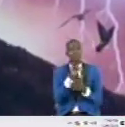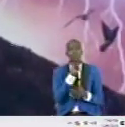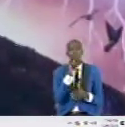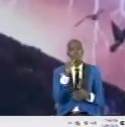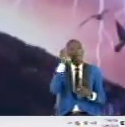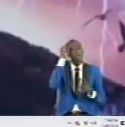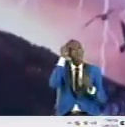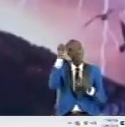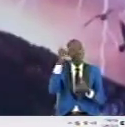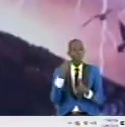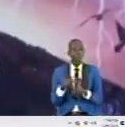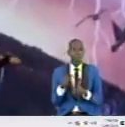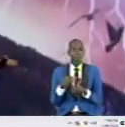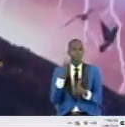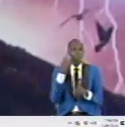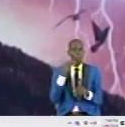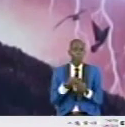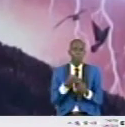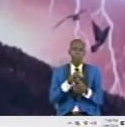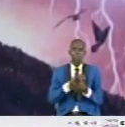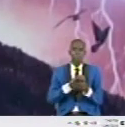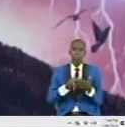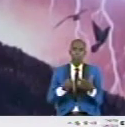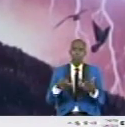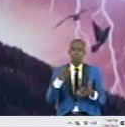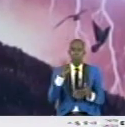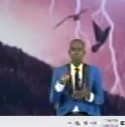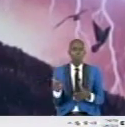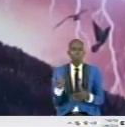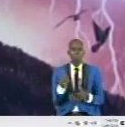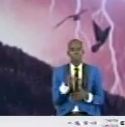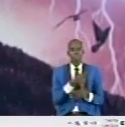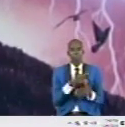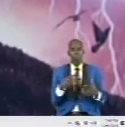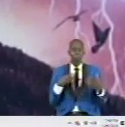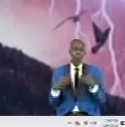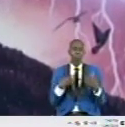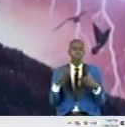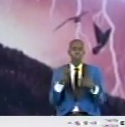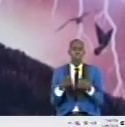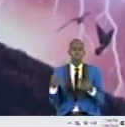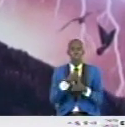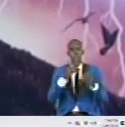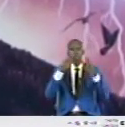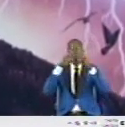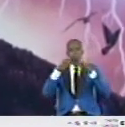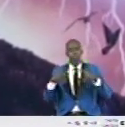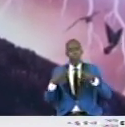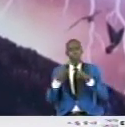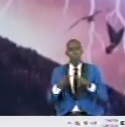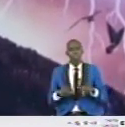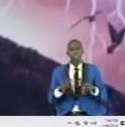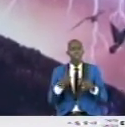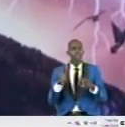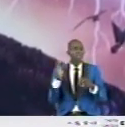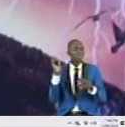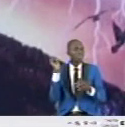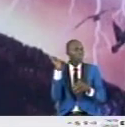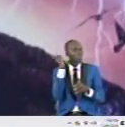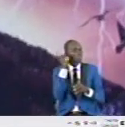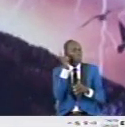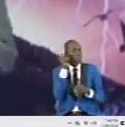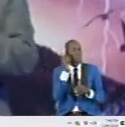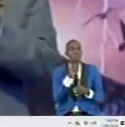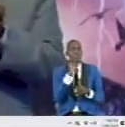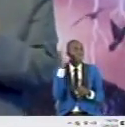25 the moment in their turns the hacking notes unto the voice of the Lord